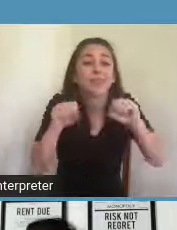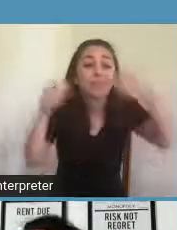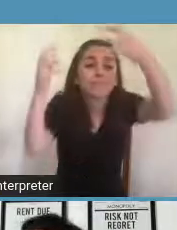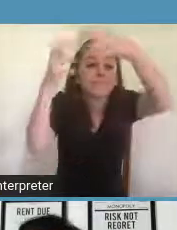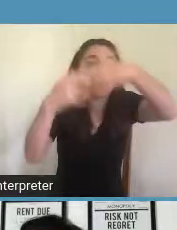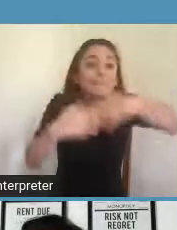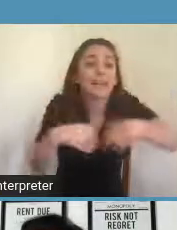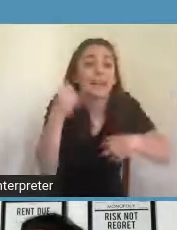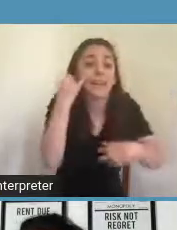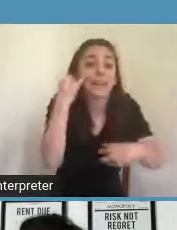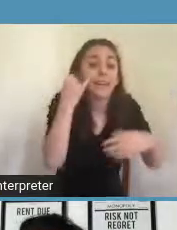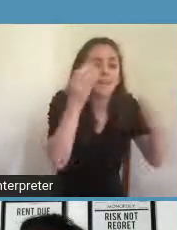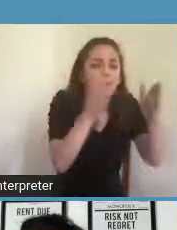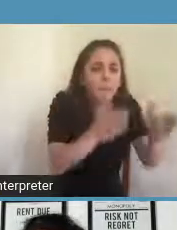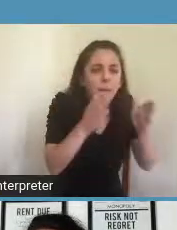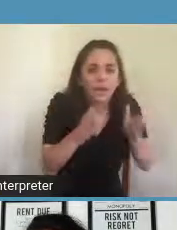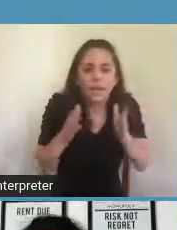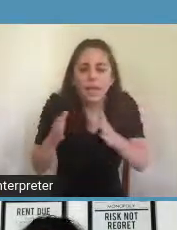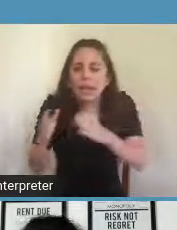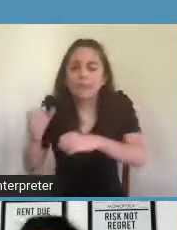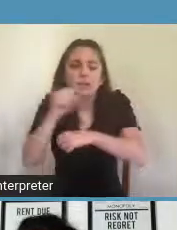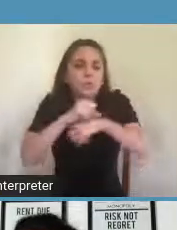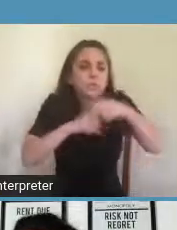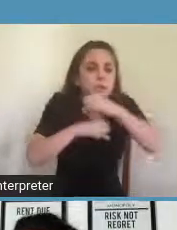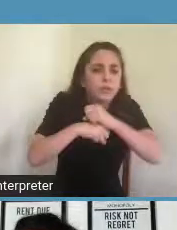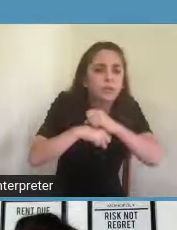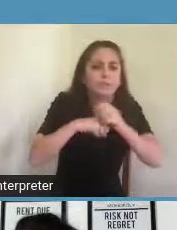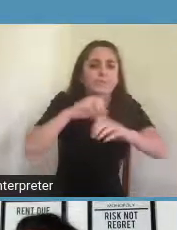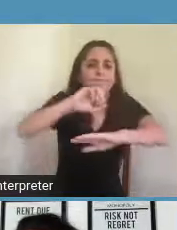the proper planning and structures in place.